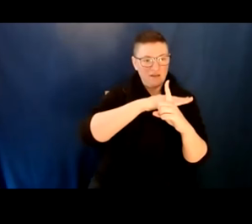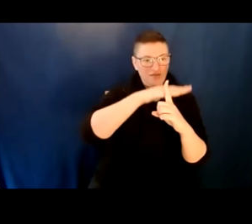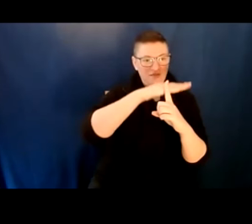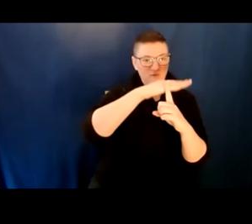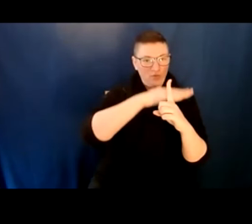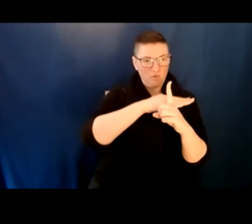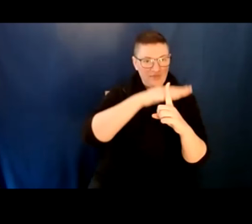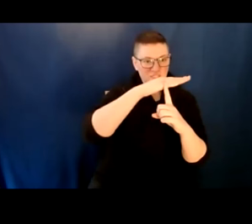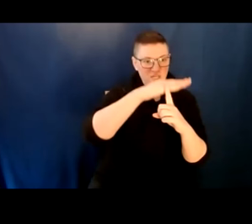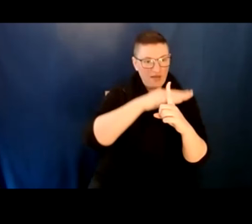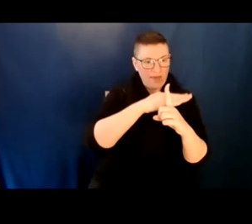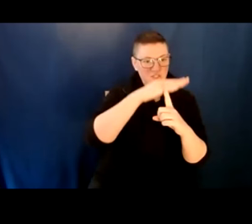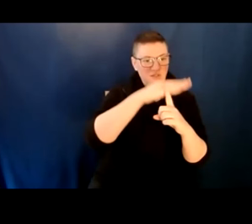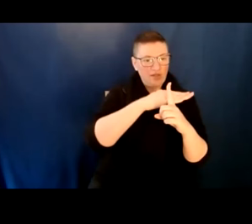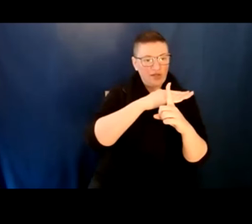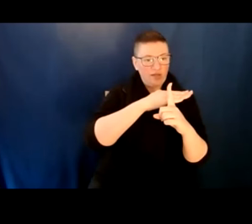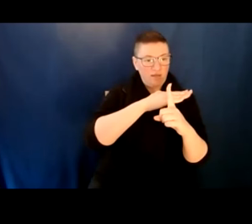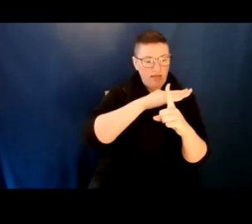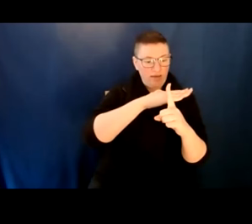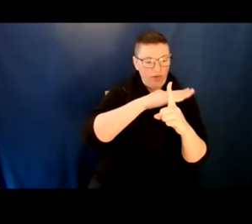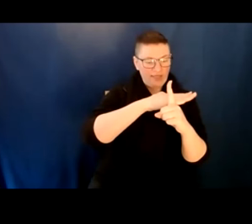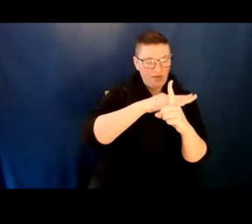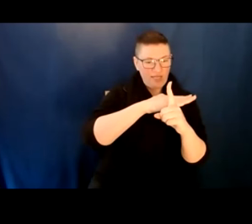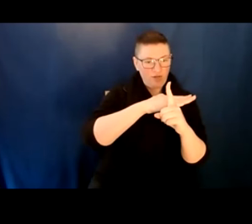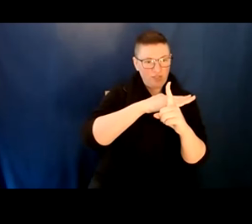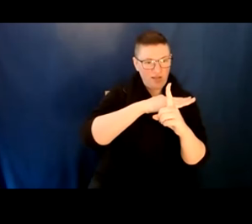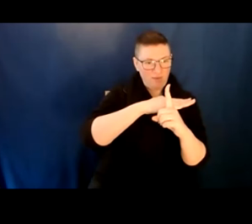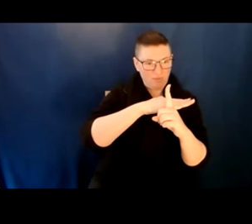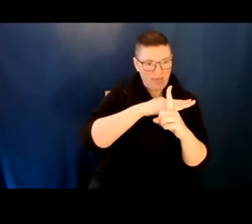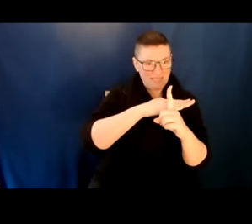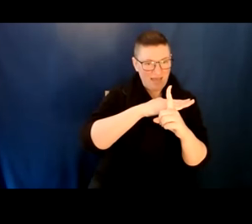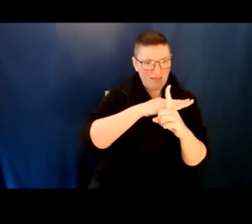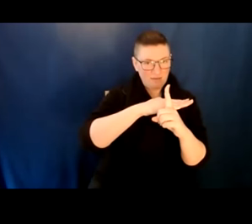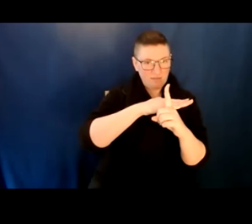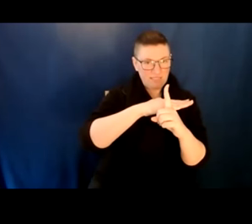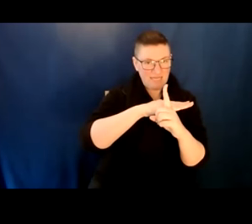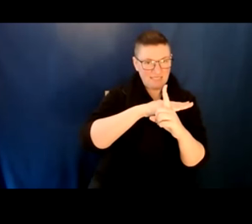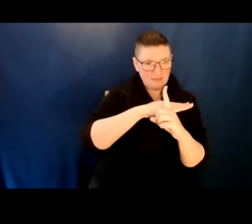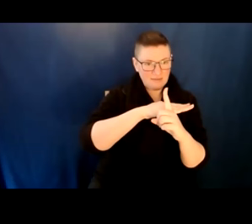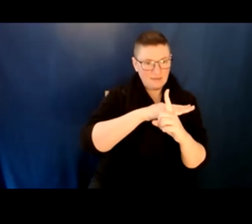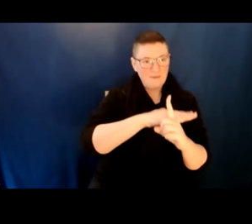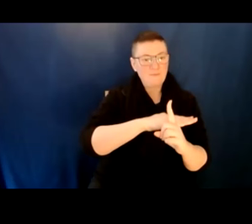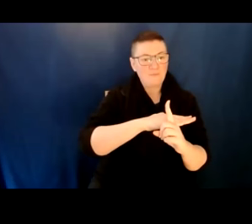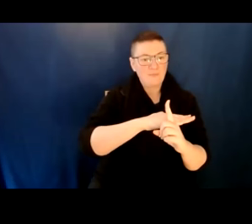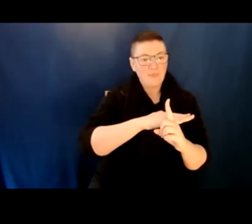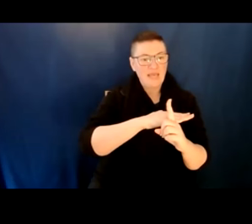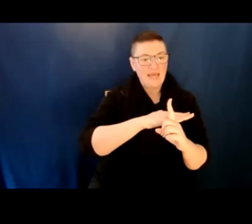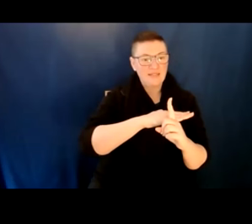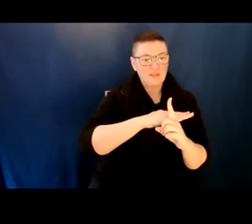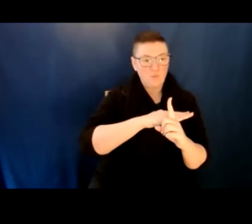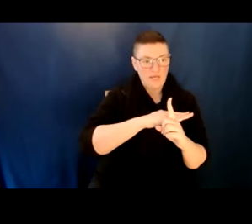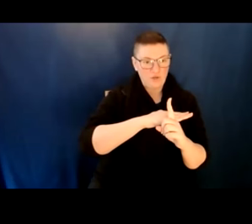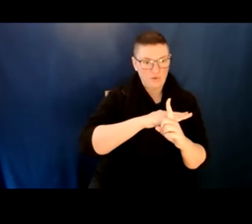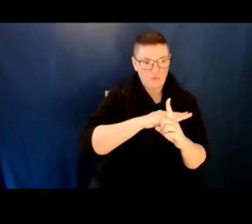indication of the position on the measure. When it starts here, you're talking about the baseline state.